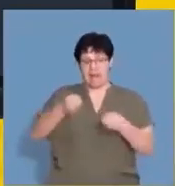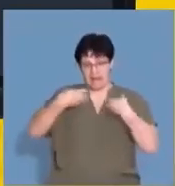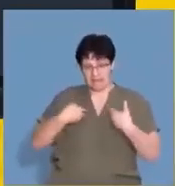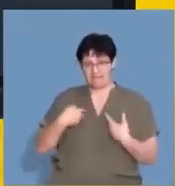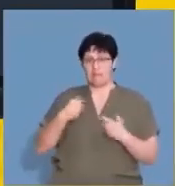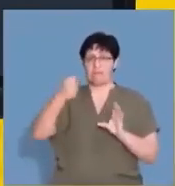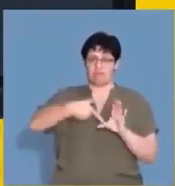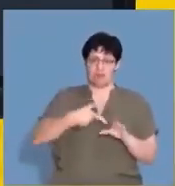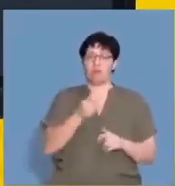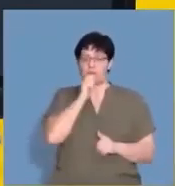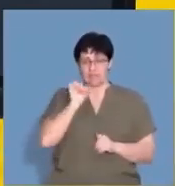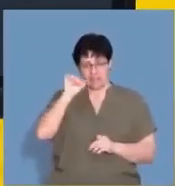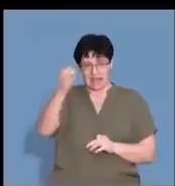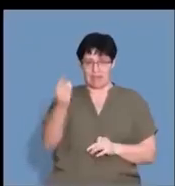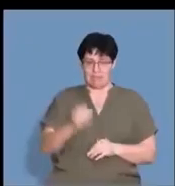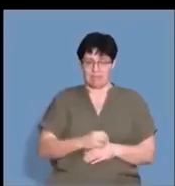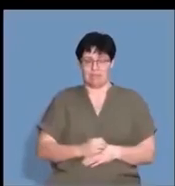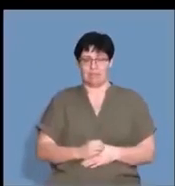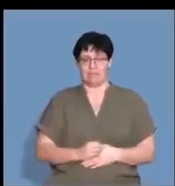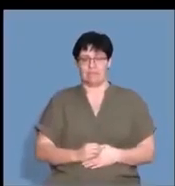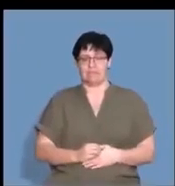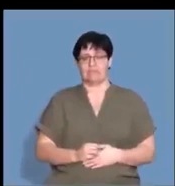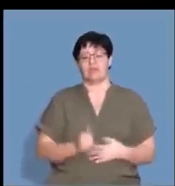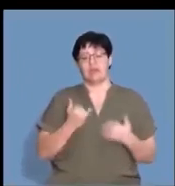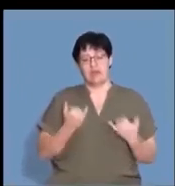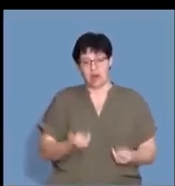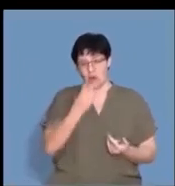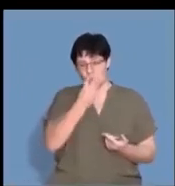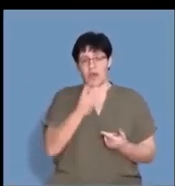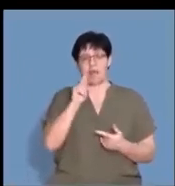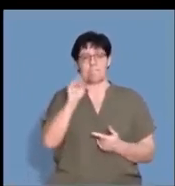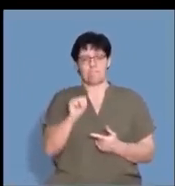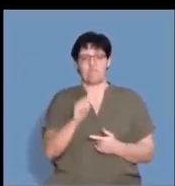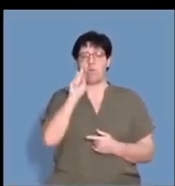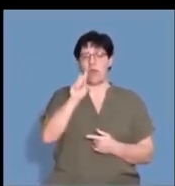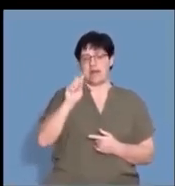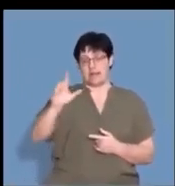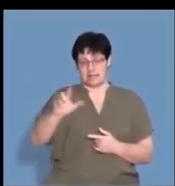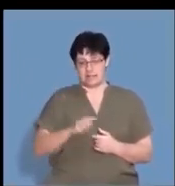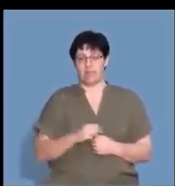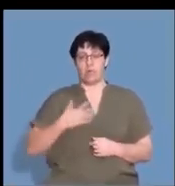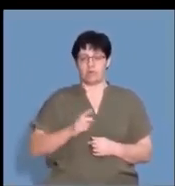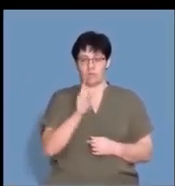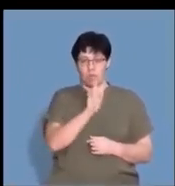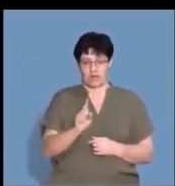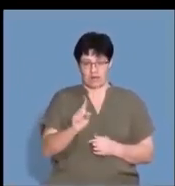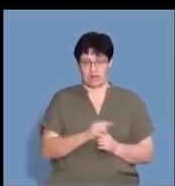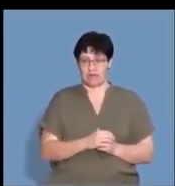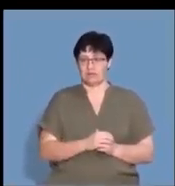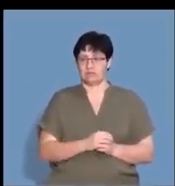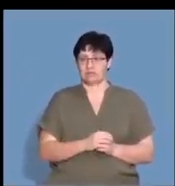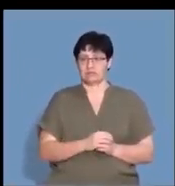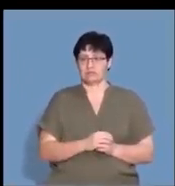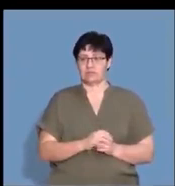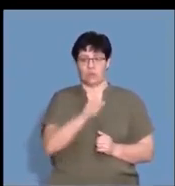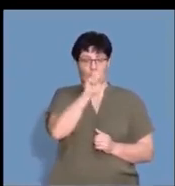the petrol, so we're going to use their numbers. And now we're looking for how many kilometers per litre. So I want my 1 there, my question